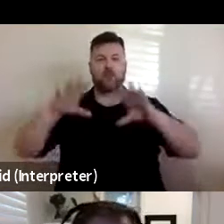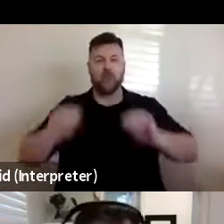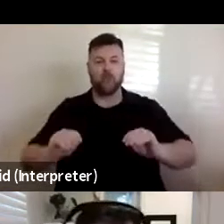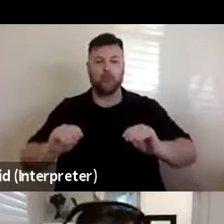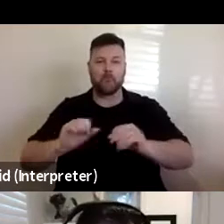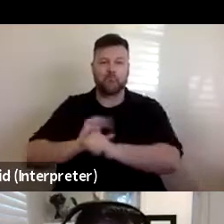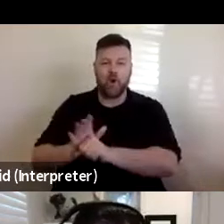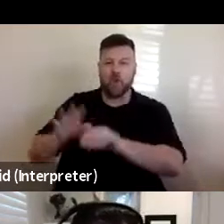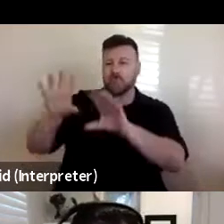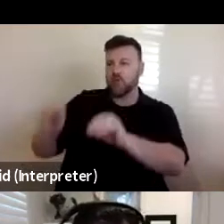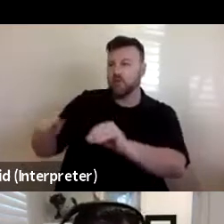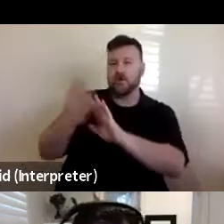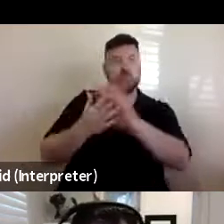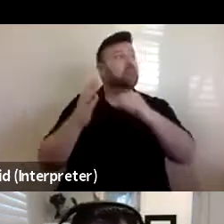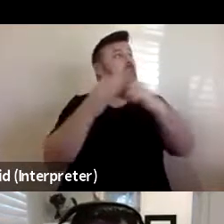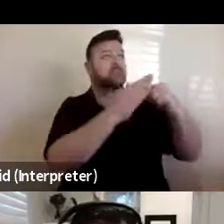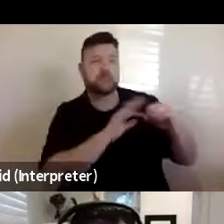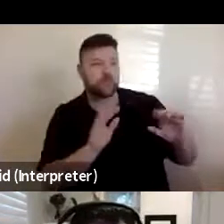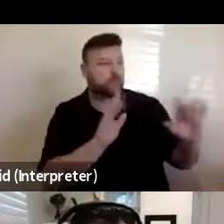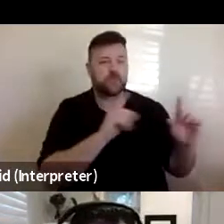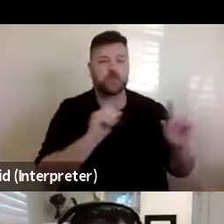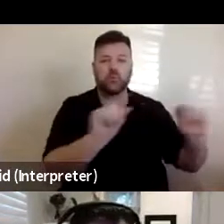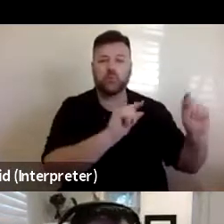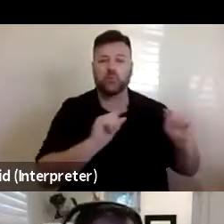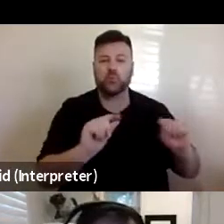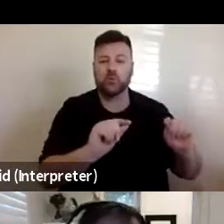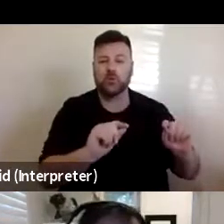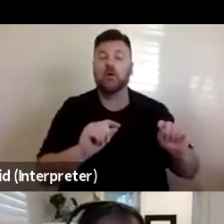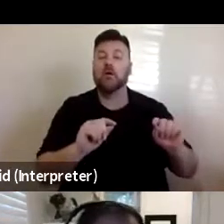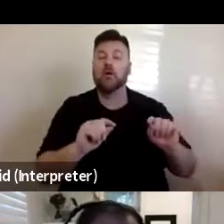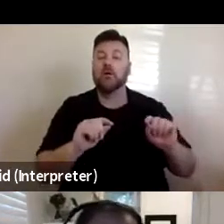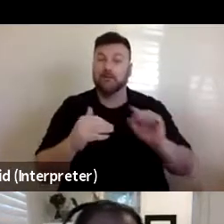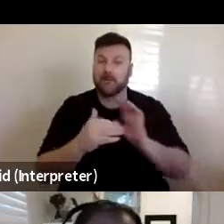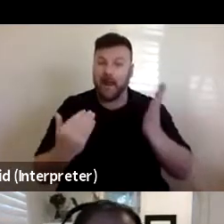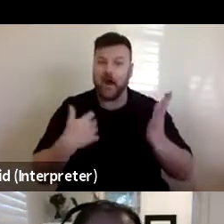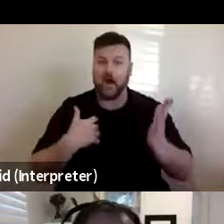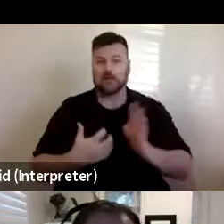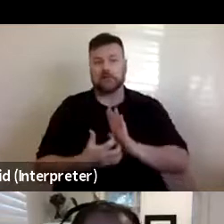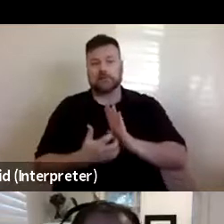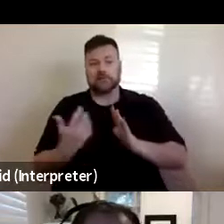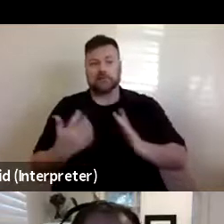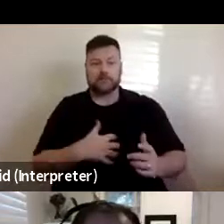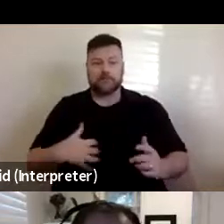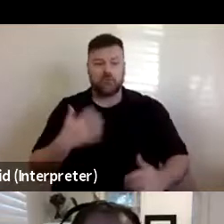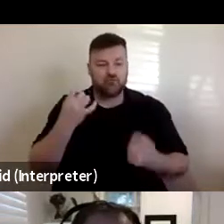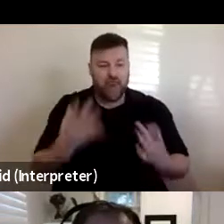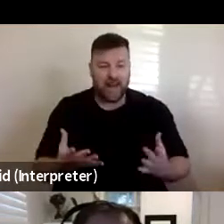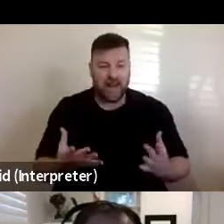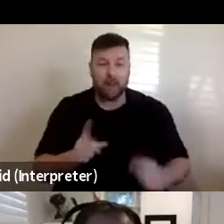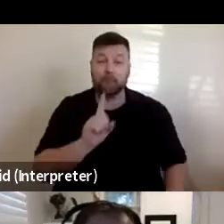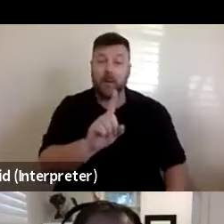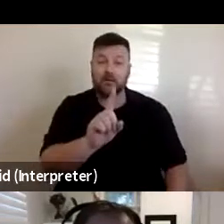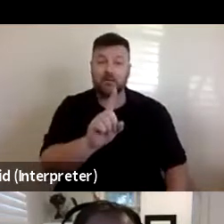At the same time, though, I'm now really itching to put something on. And of course, I don't have any product to be able to